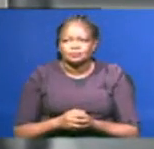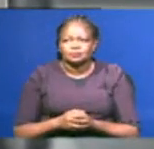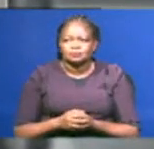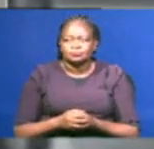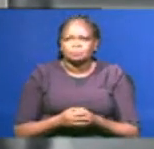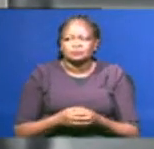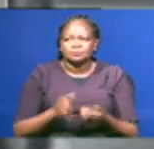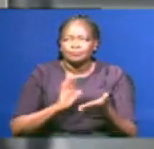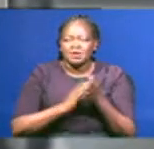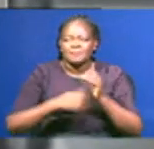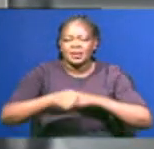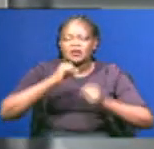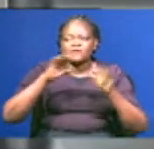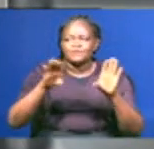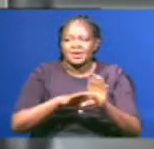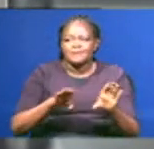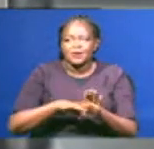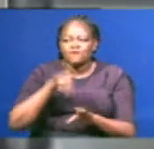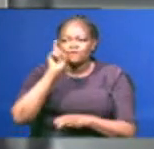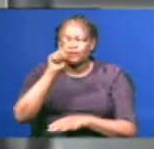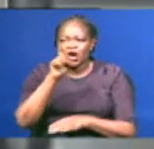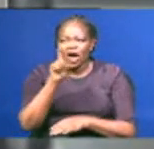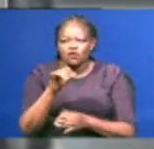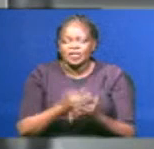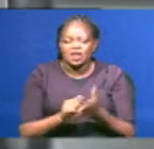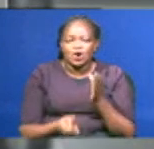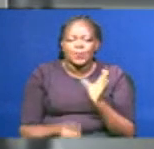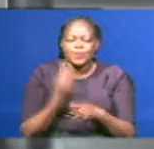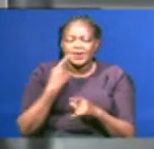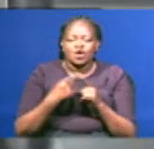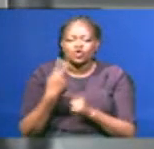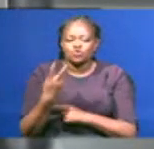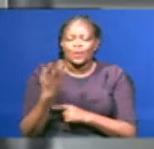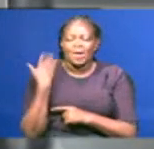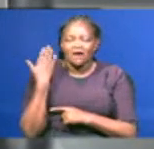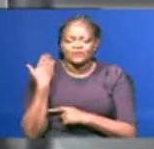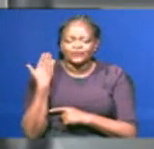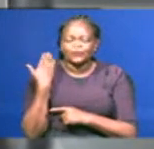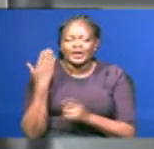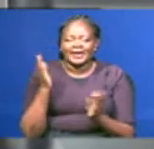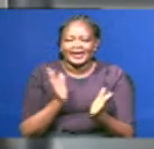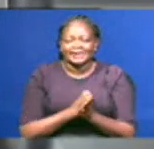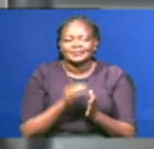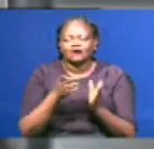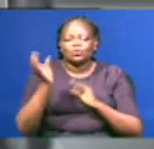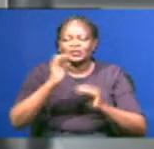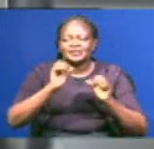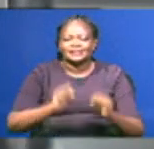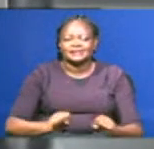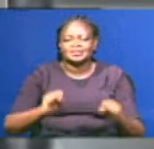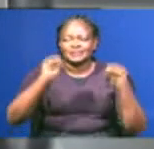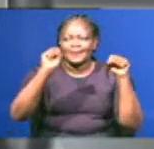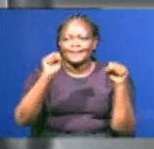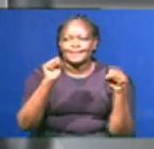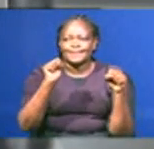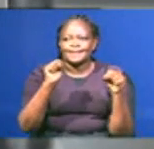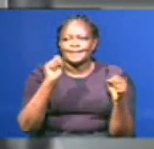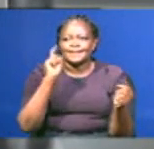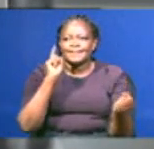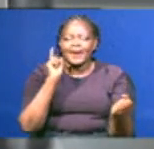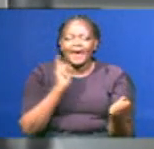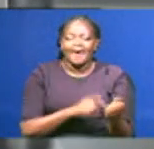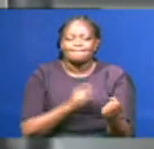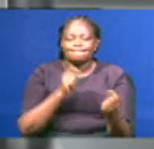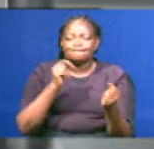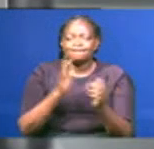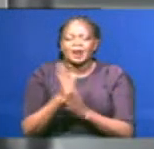active member of KANU, which had been formed 2 years earlier, and was elected chairman of the Embu branch, a position